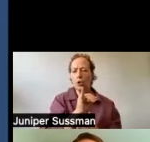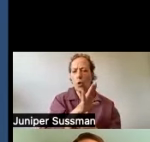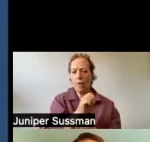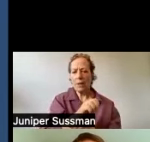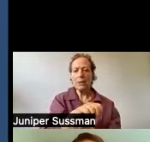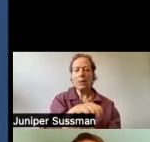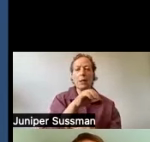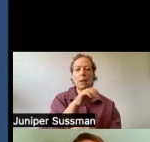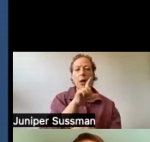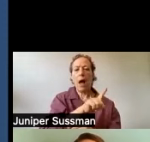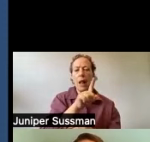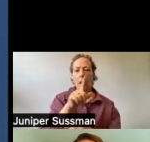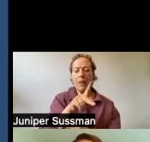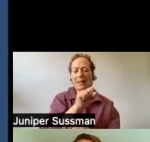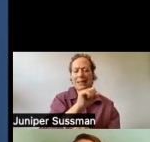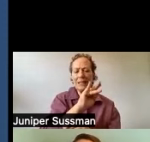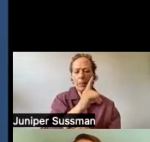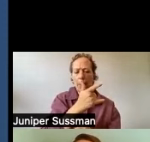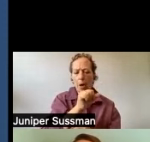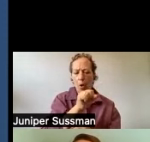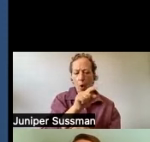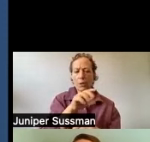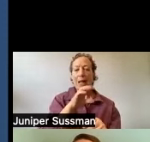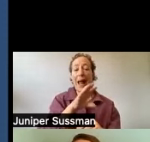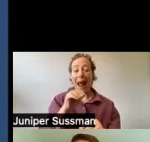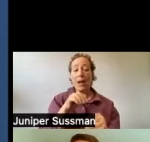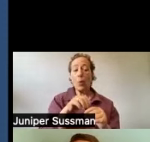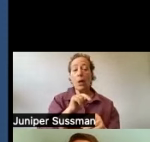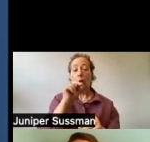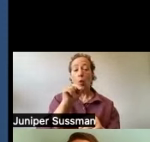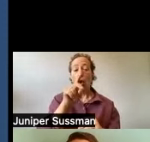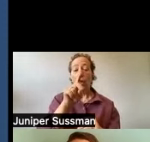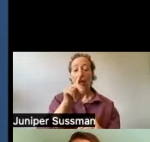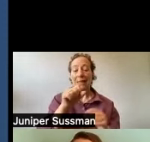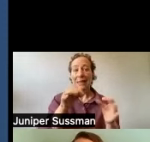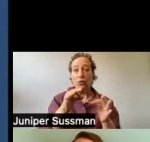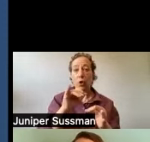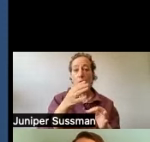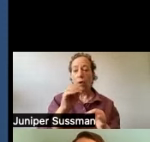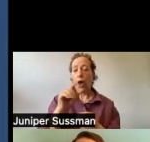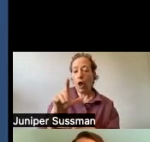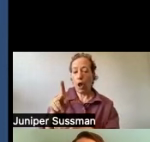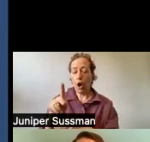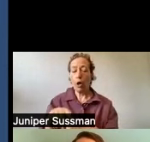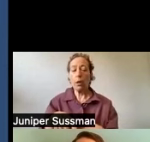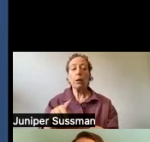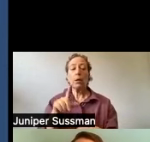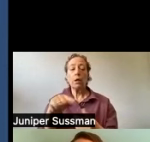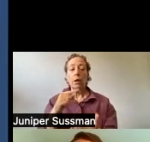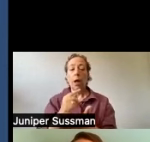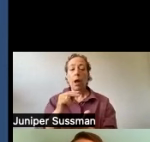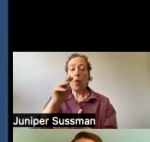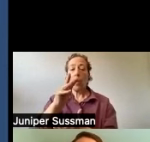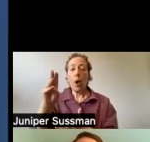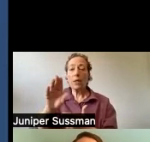Austin LLP, and clerked in the Northern District of Ohio. Rachel is a graduate of Northwestern University School of